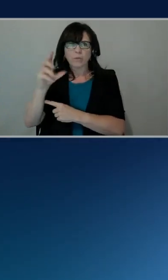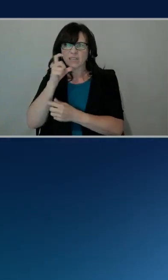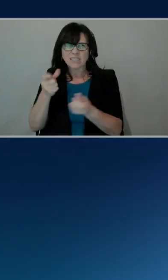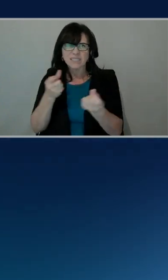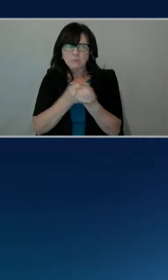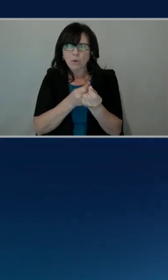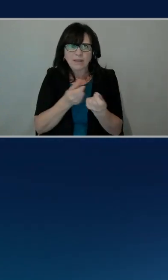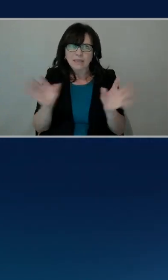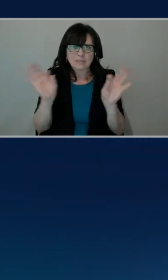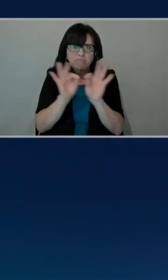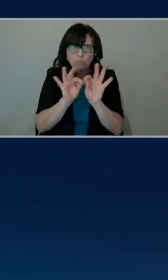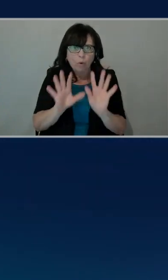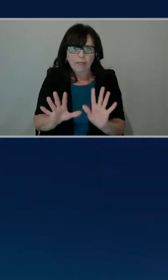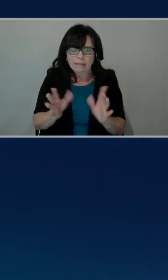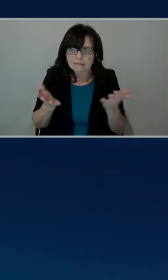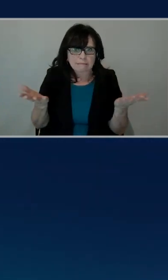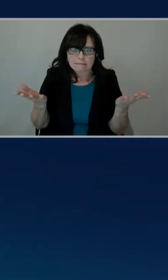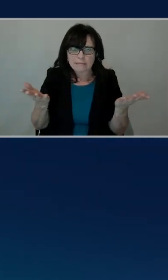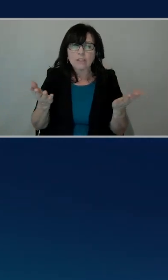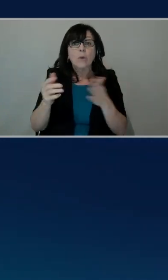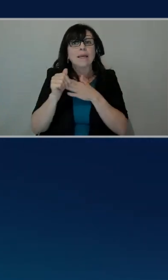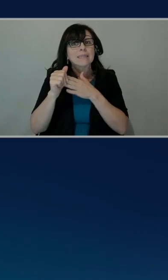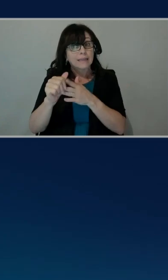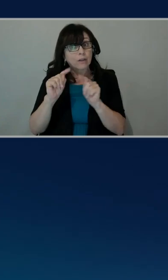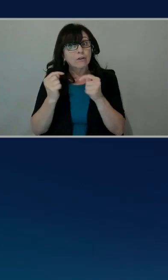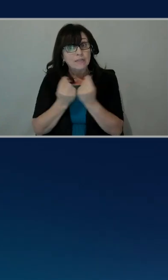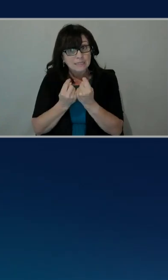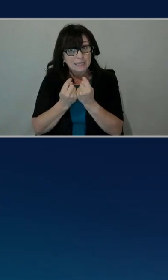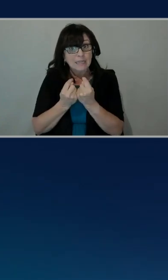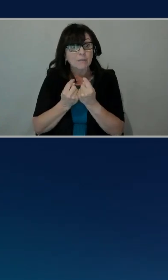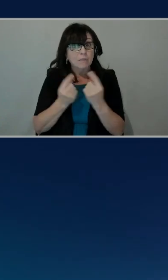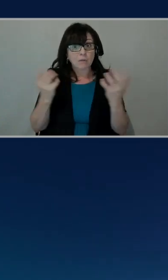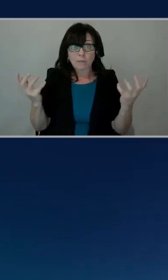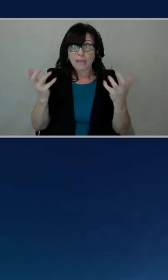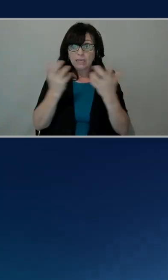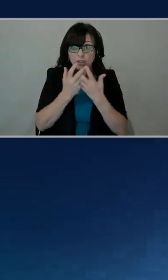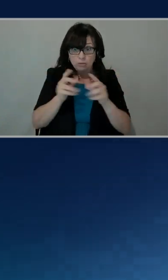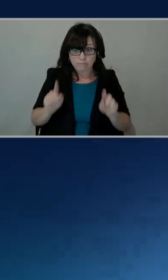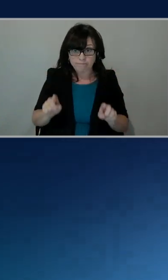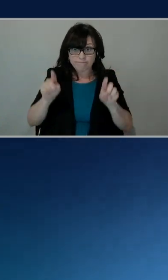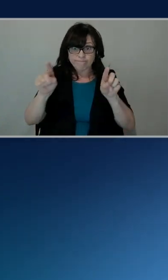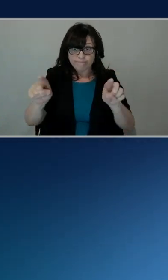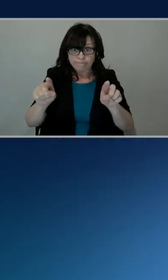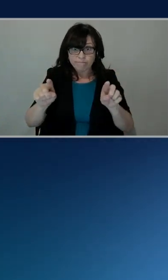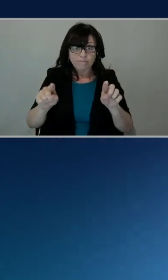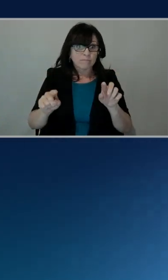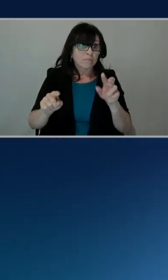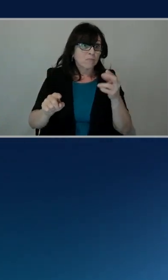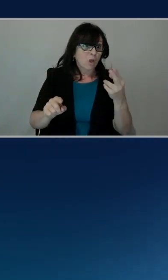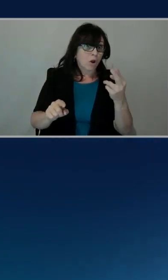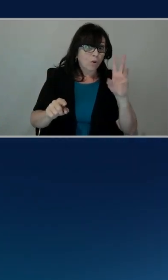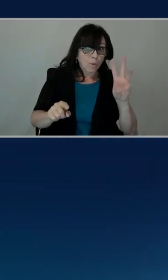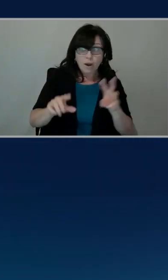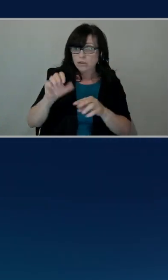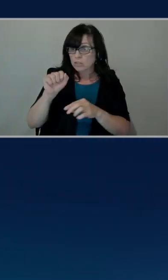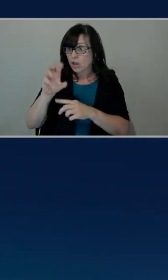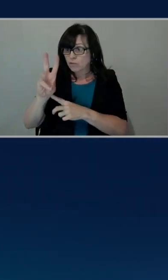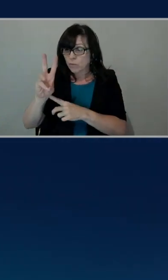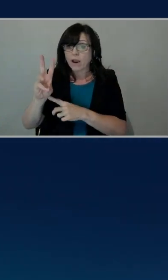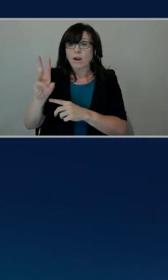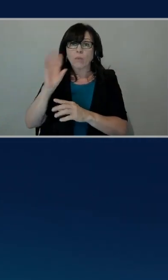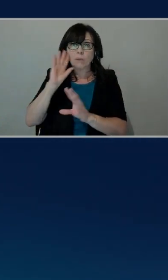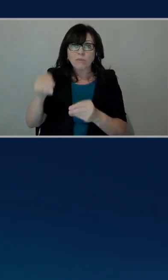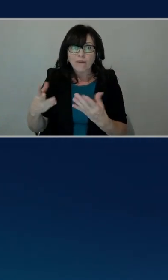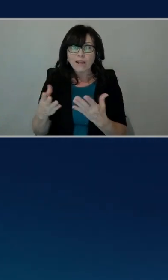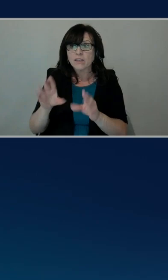So, Sunita and the team keeping in lockstep there, making sure that we're contributing to the open source communities. All this support is upstream as